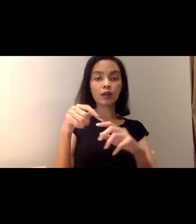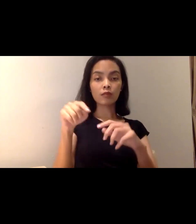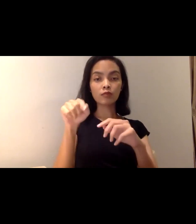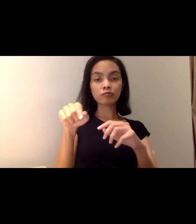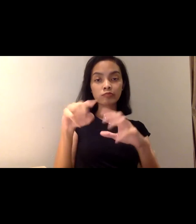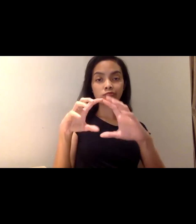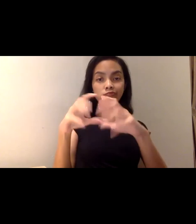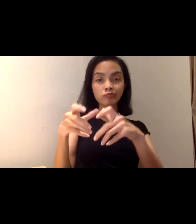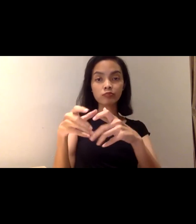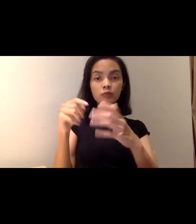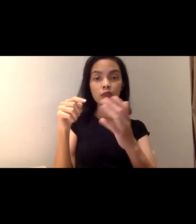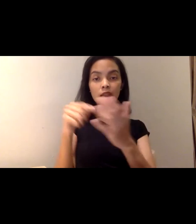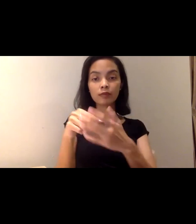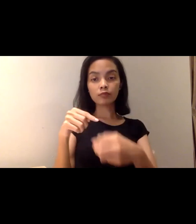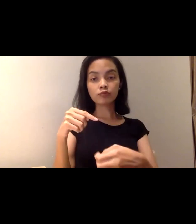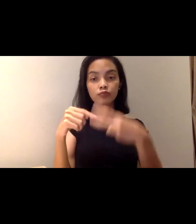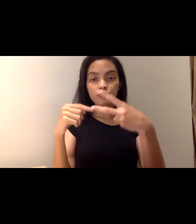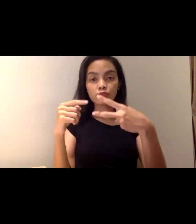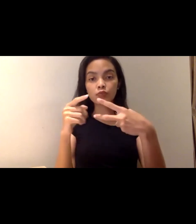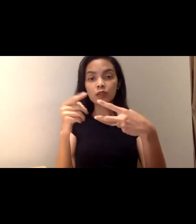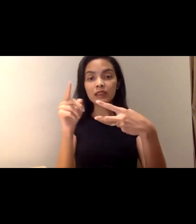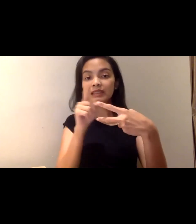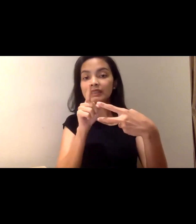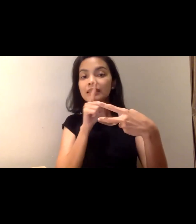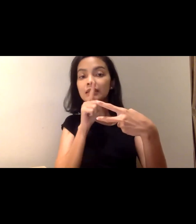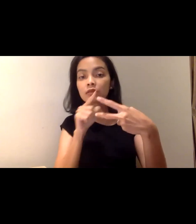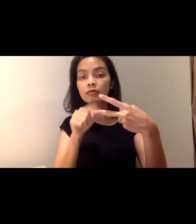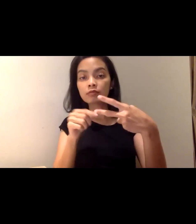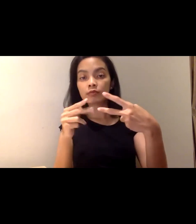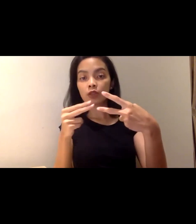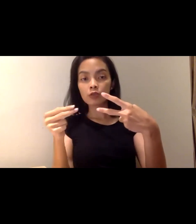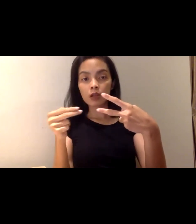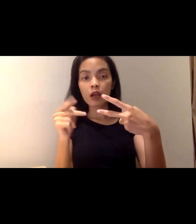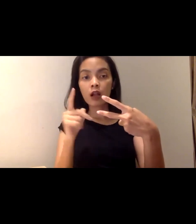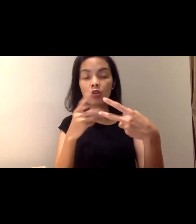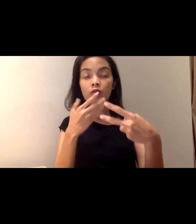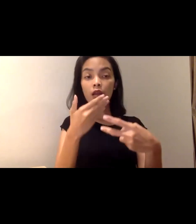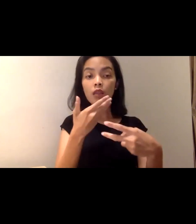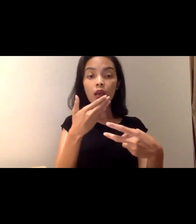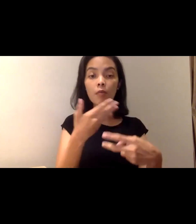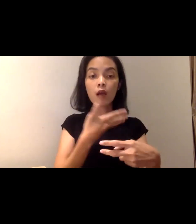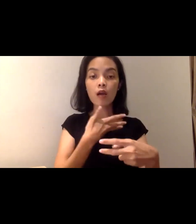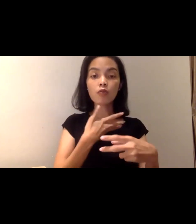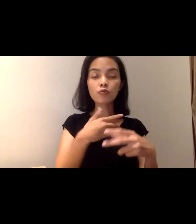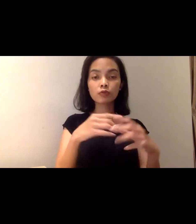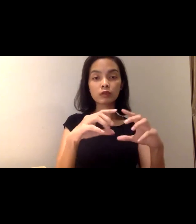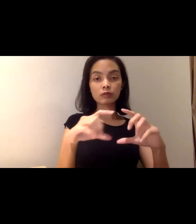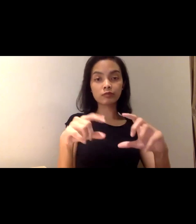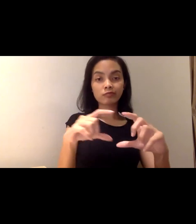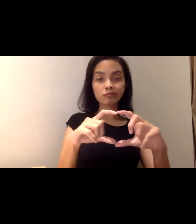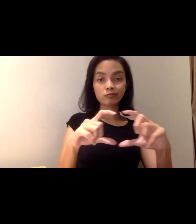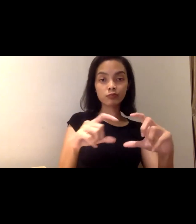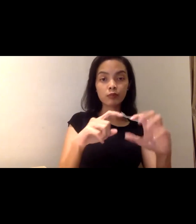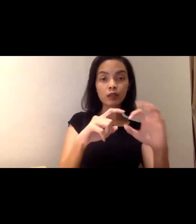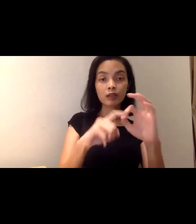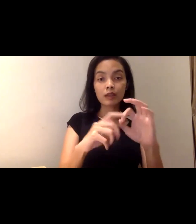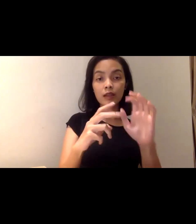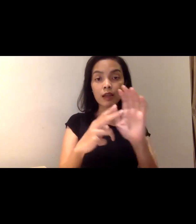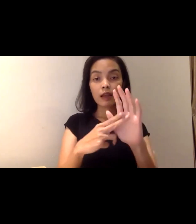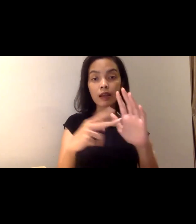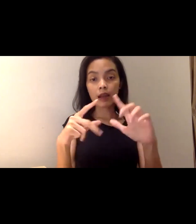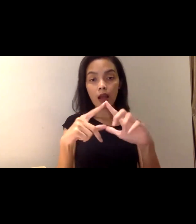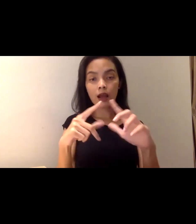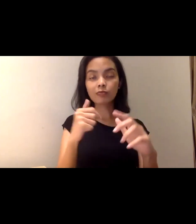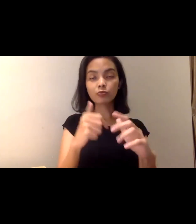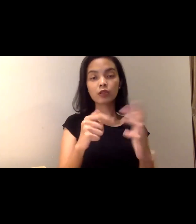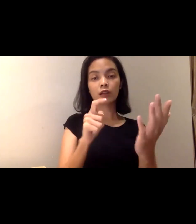box and or question box. Of course, please be respectful towards other people in the webinar. And if you feel uncomfortable at any